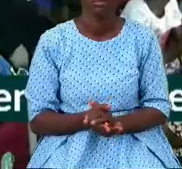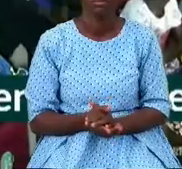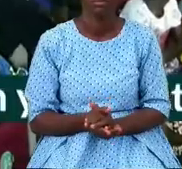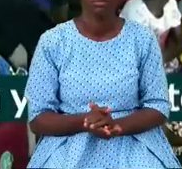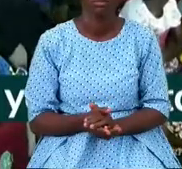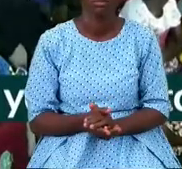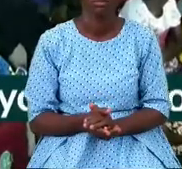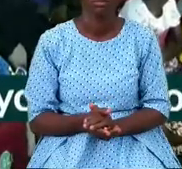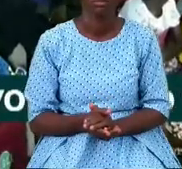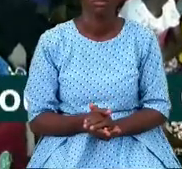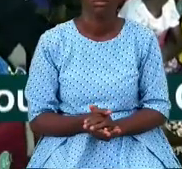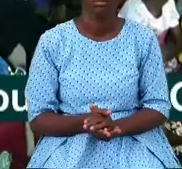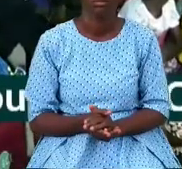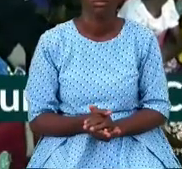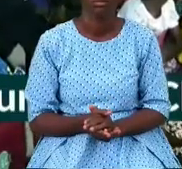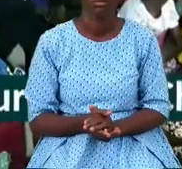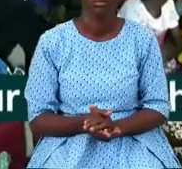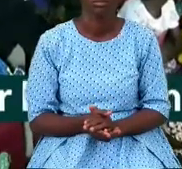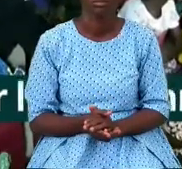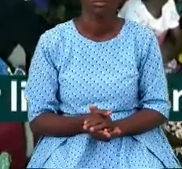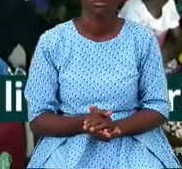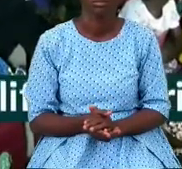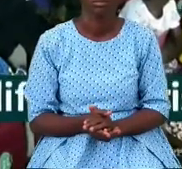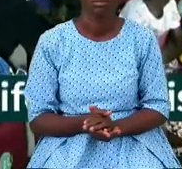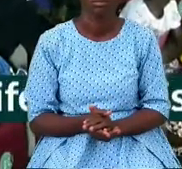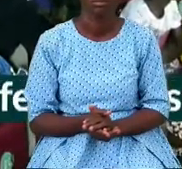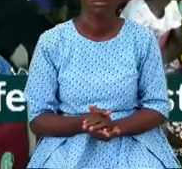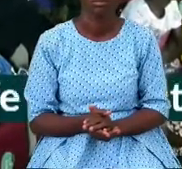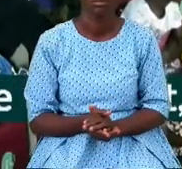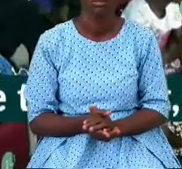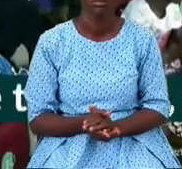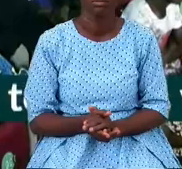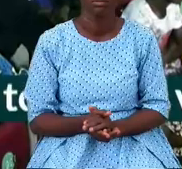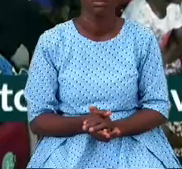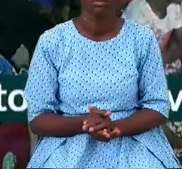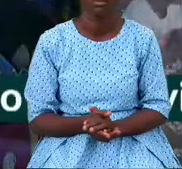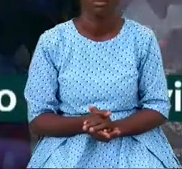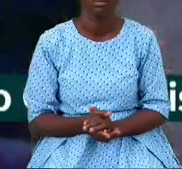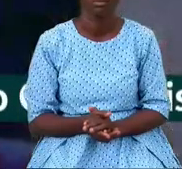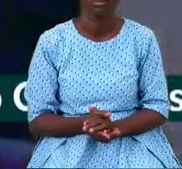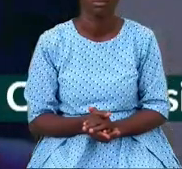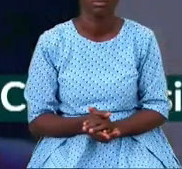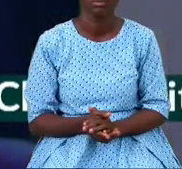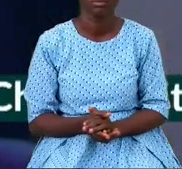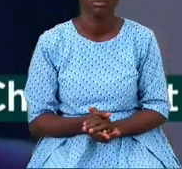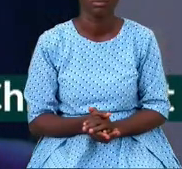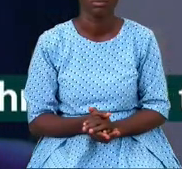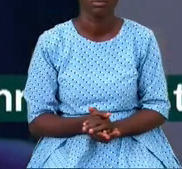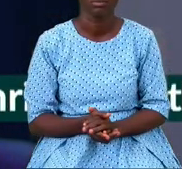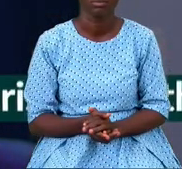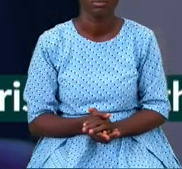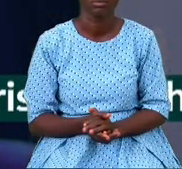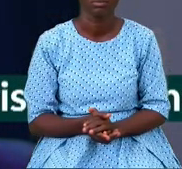Our supervisors, can you please check up? And if they are true, you raise the flag and let me see the sign.